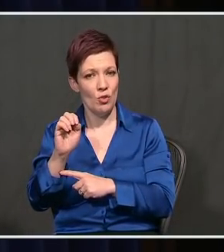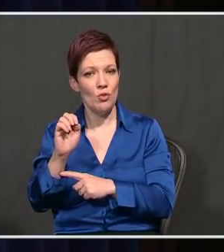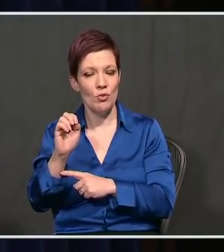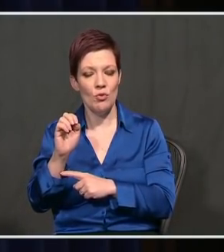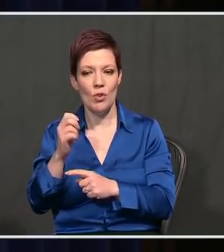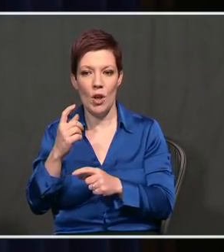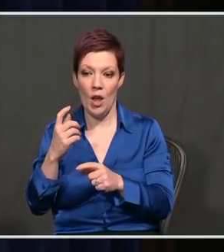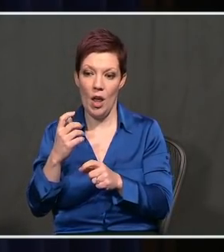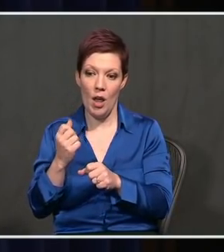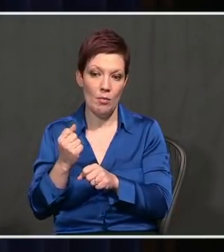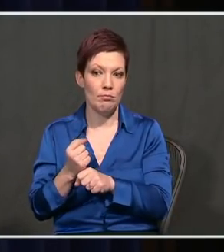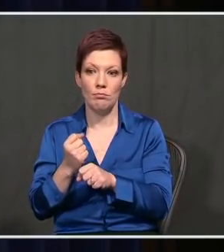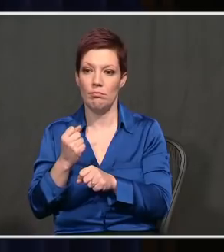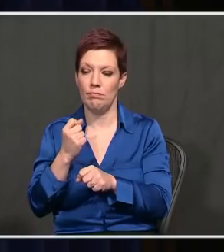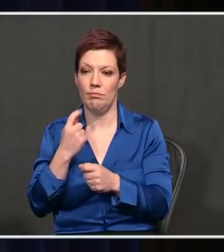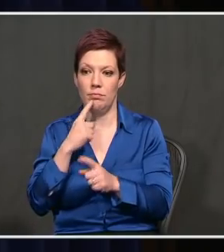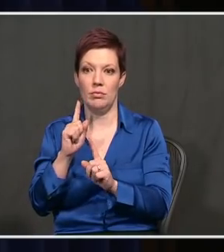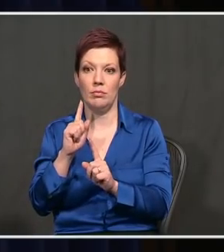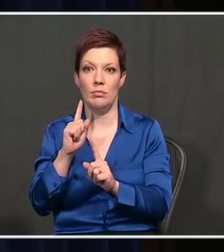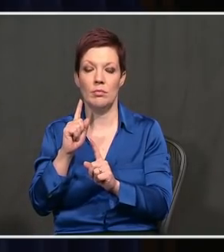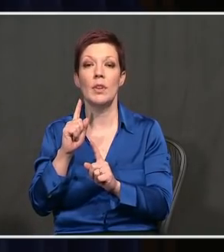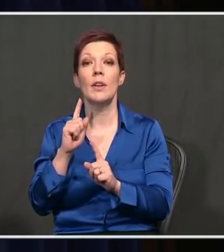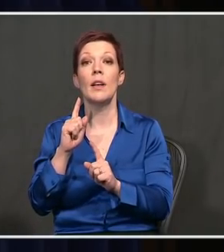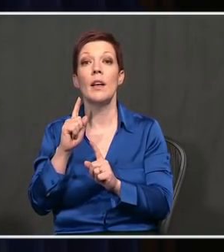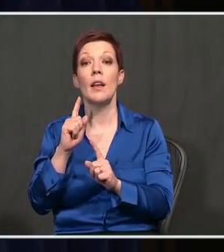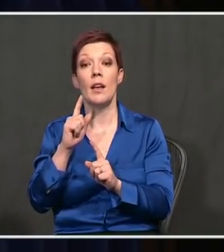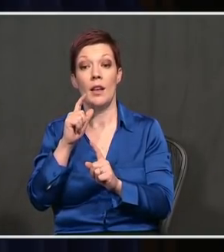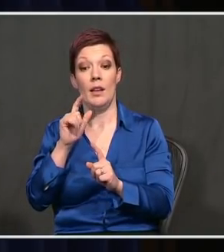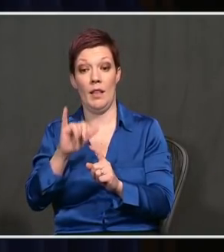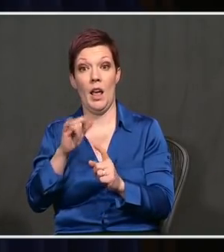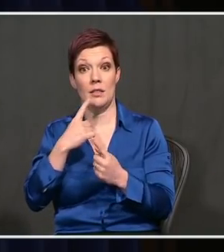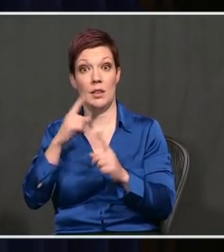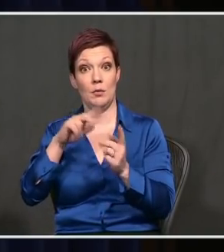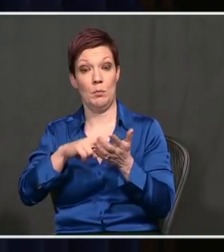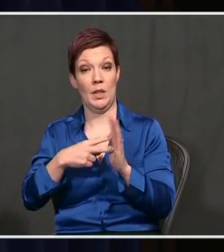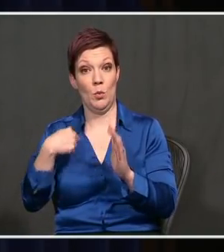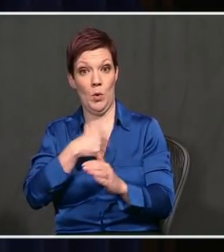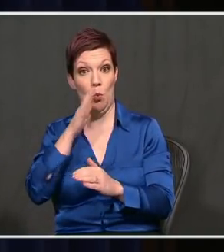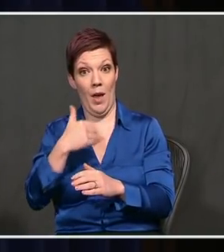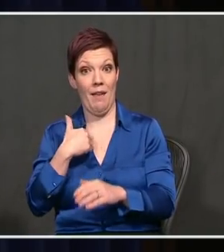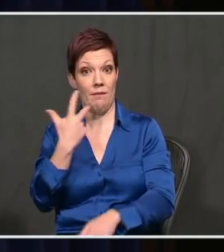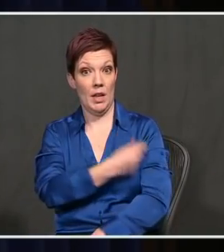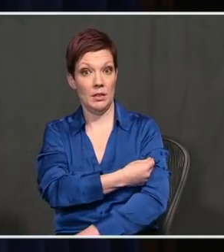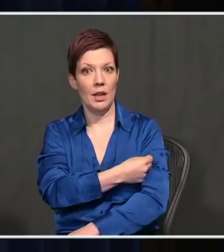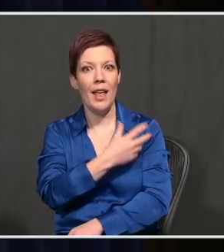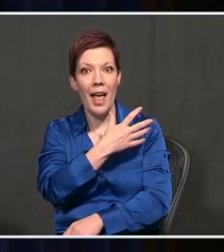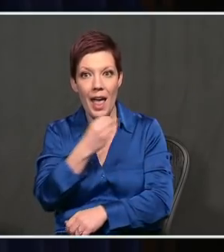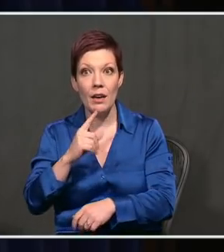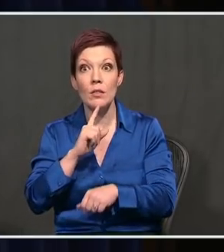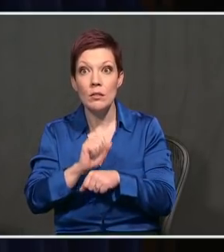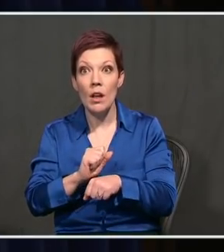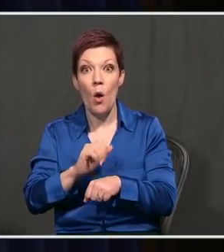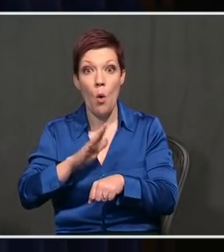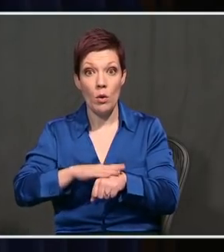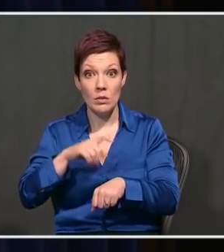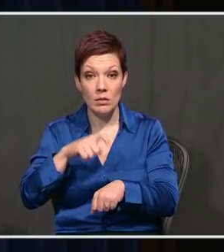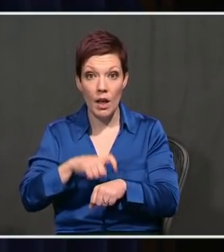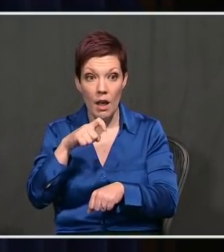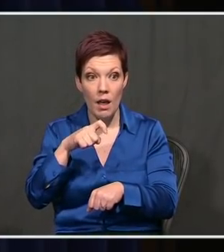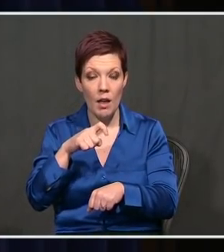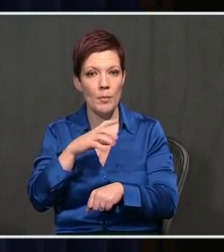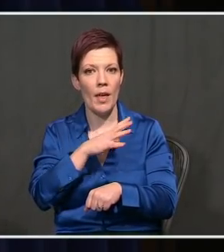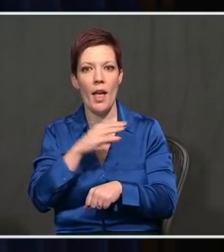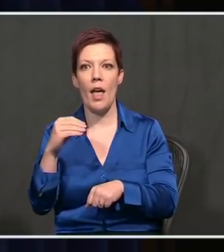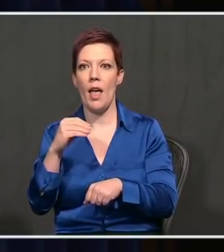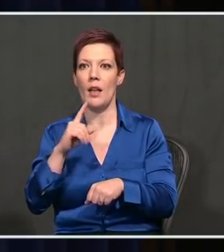case not only meant that we would have a vaccine, but that we would have a vaccine on time, and that we would have vaccine that can